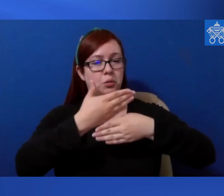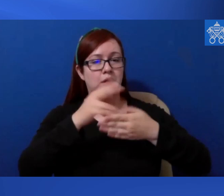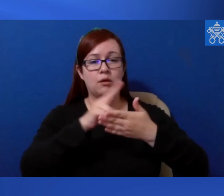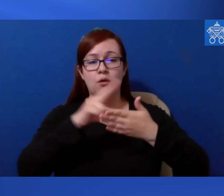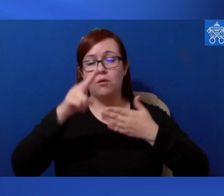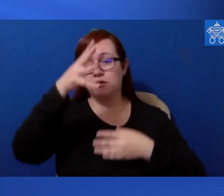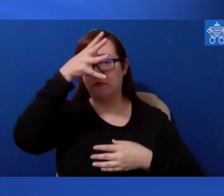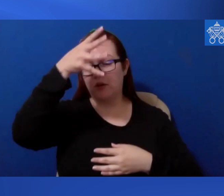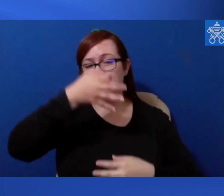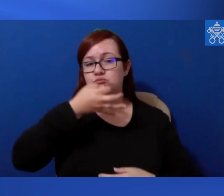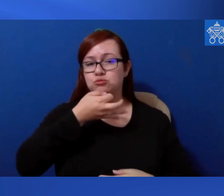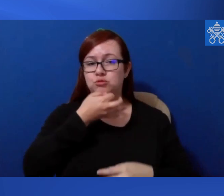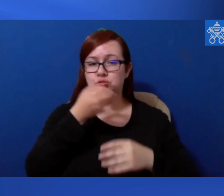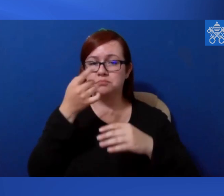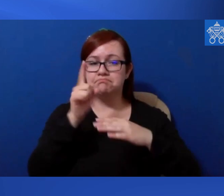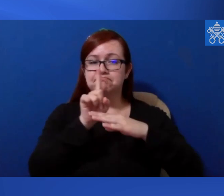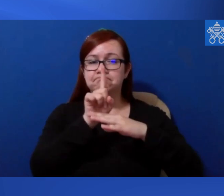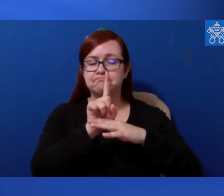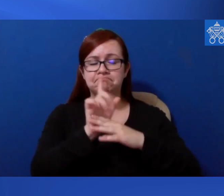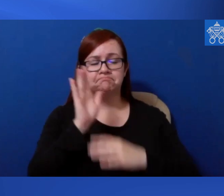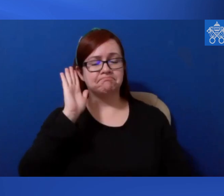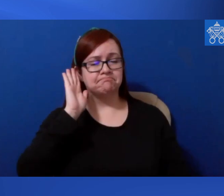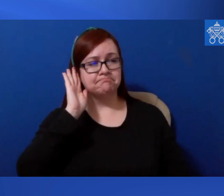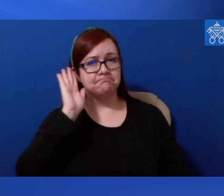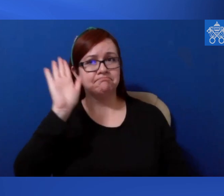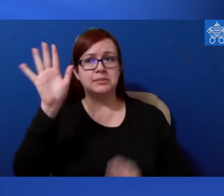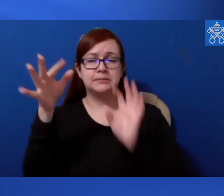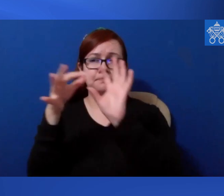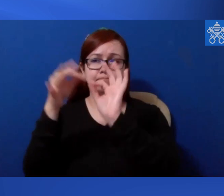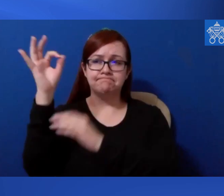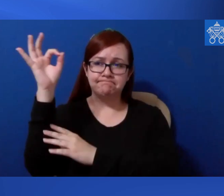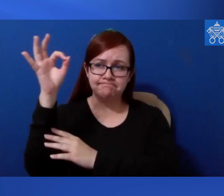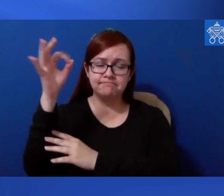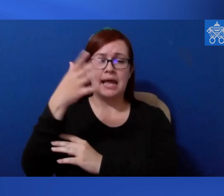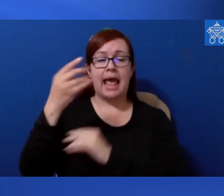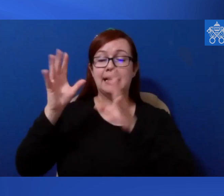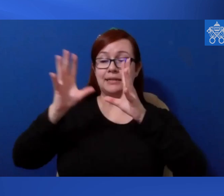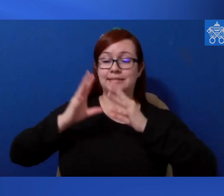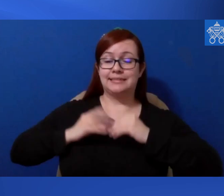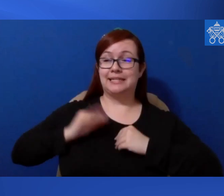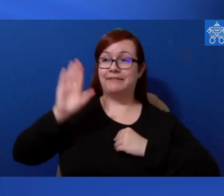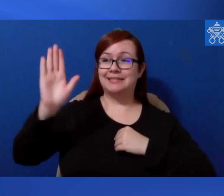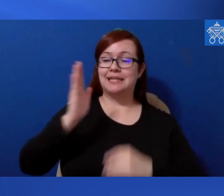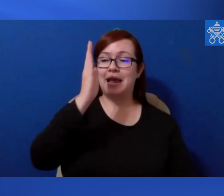time. We'll listen to his message and we'll receive his apostolic blessings on this Sunday.